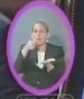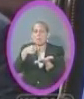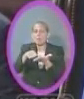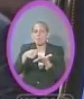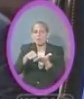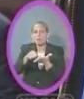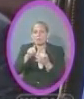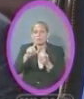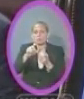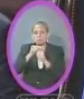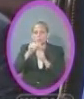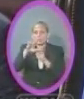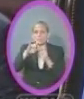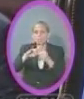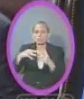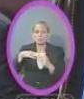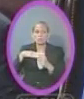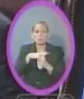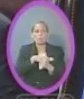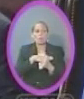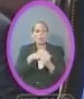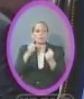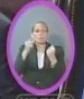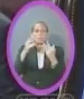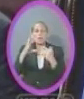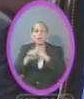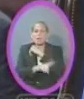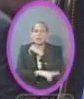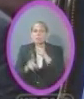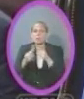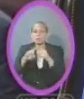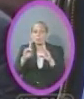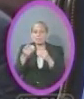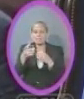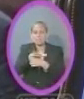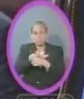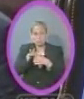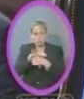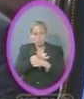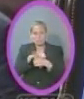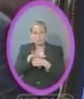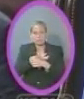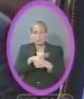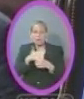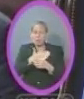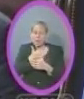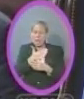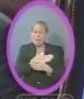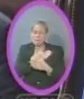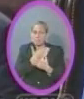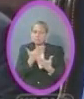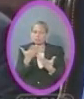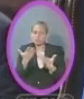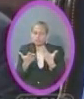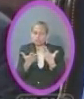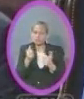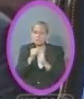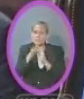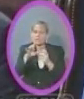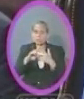and to that effect. There are a number of consequences to the district, which, you know, I'd be happy to send that to the